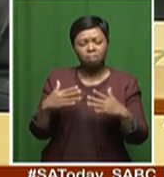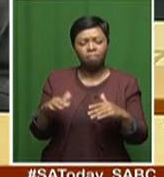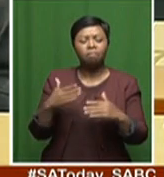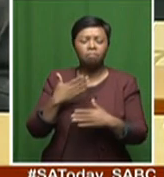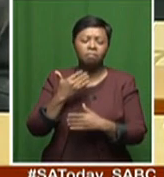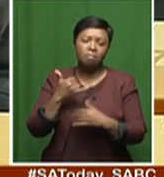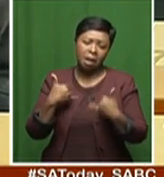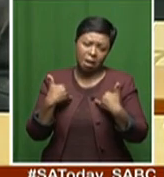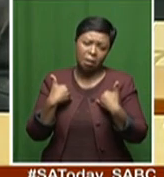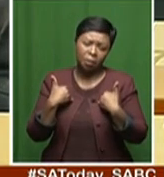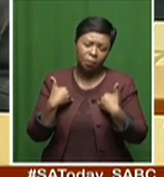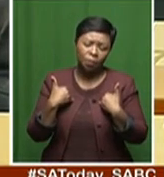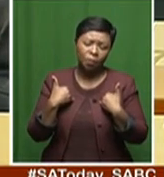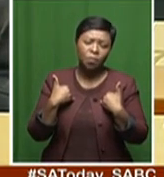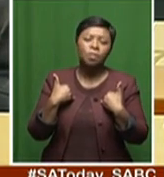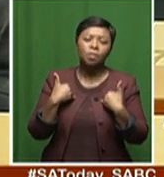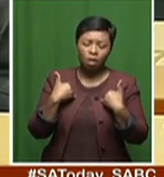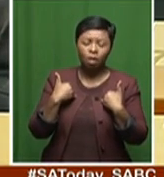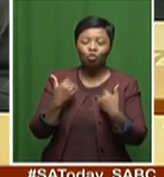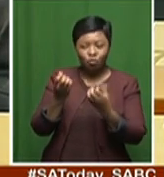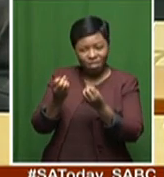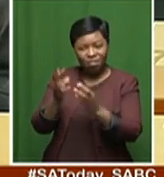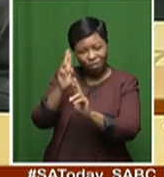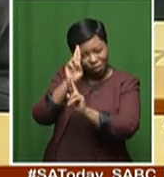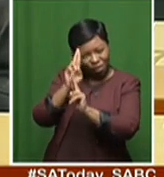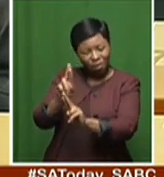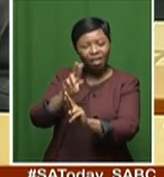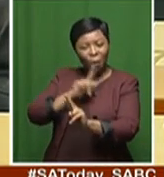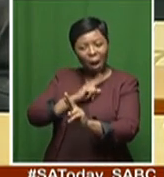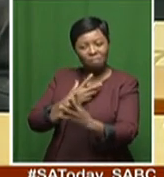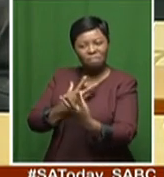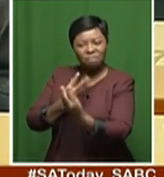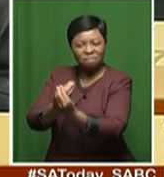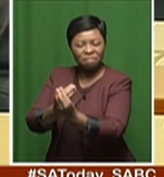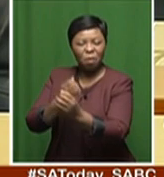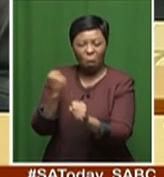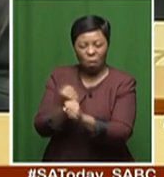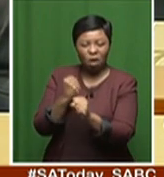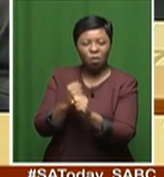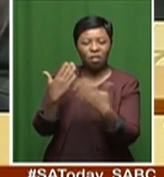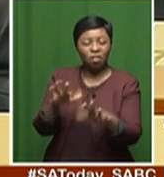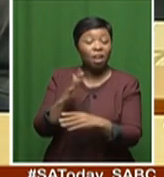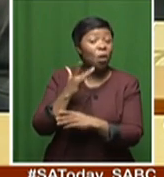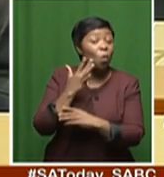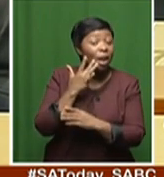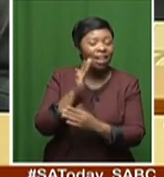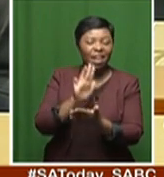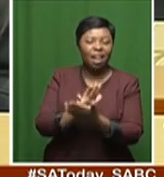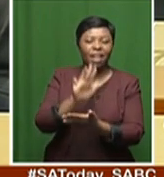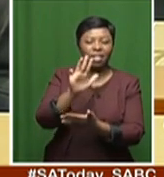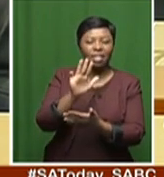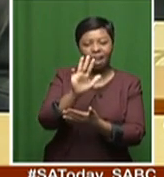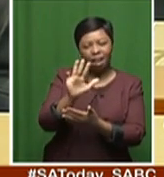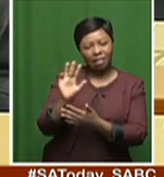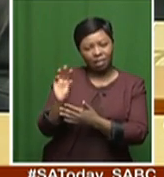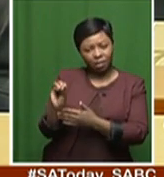pay my respects to him because I worked with him in 1990 when we